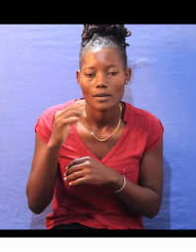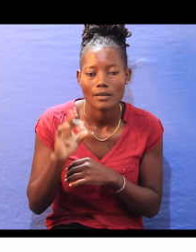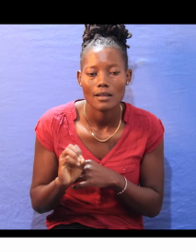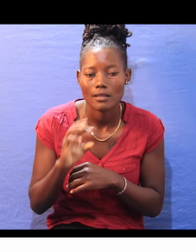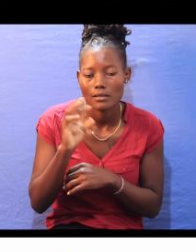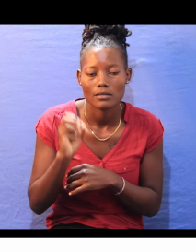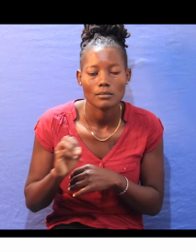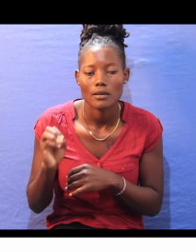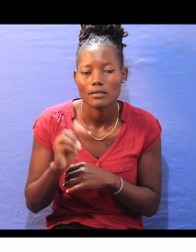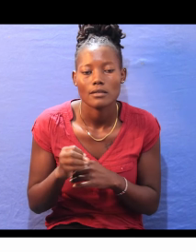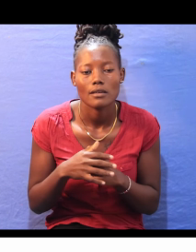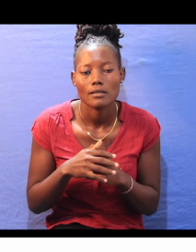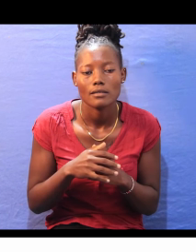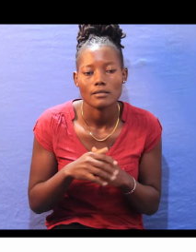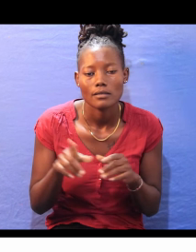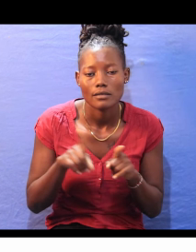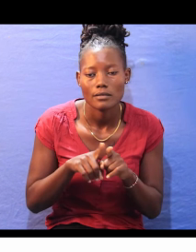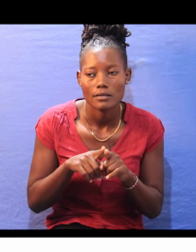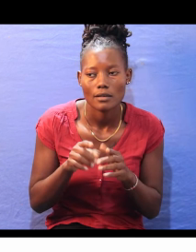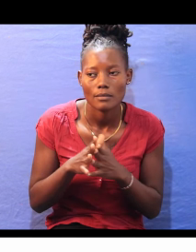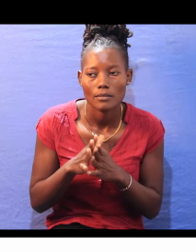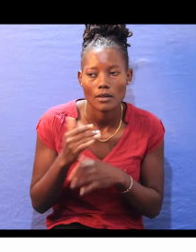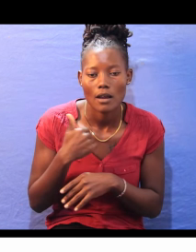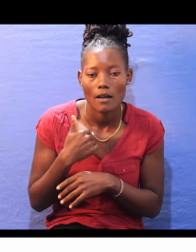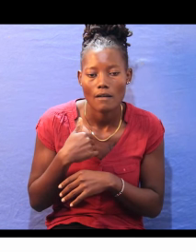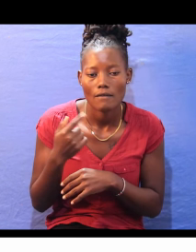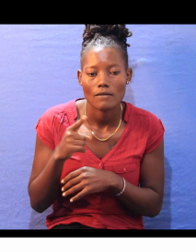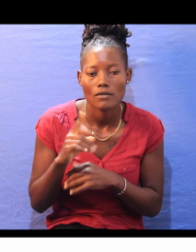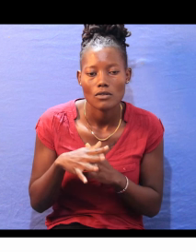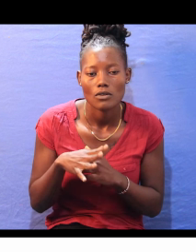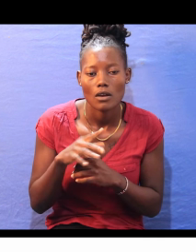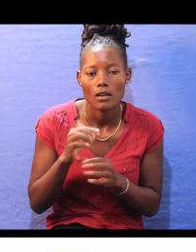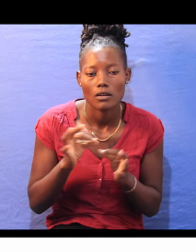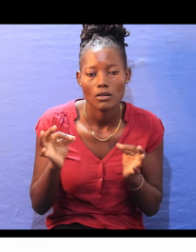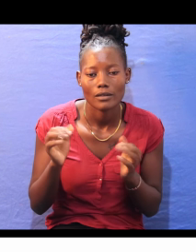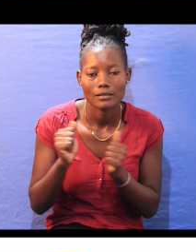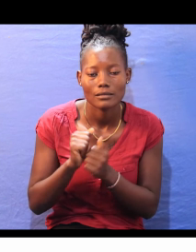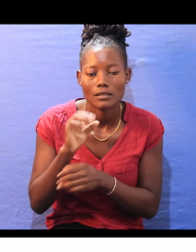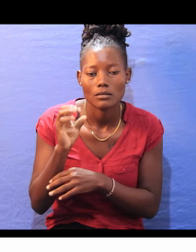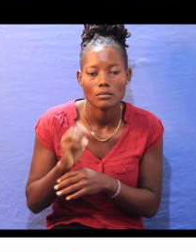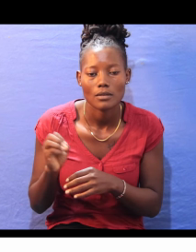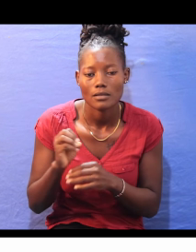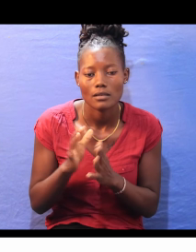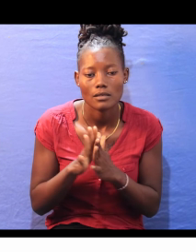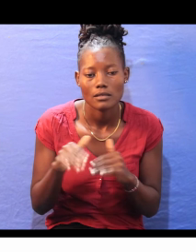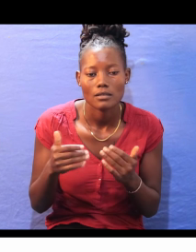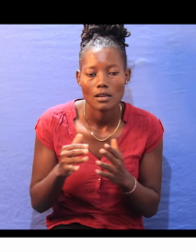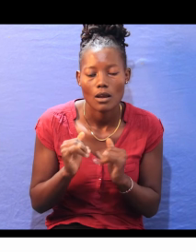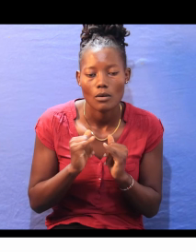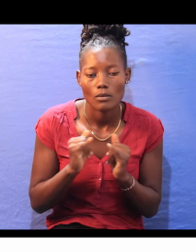jerk. Lighter and heavier lifters can add up to 10% to that. Our power snatch and our power